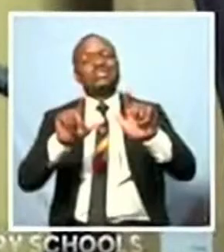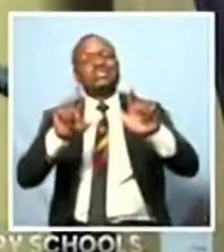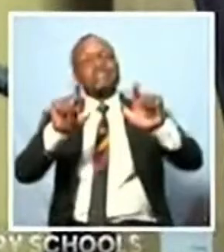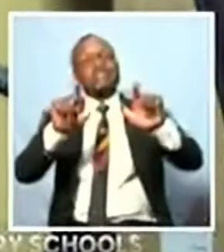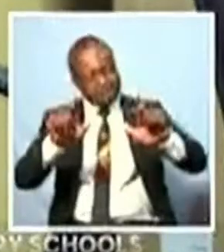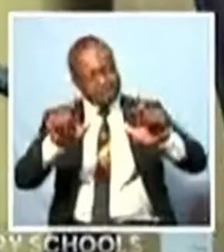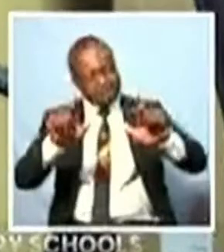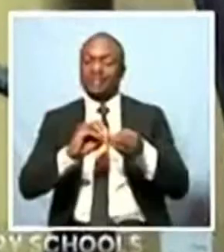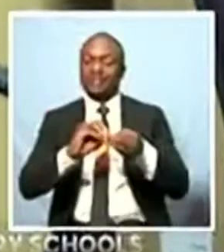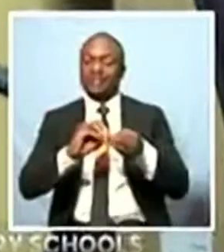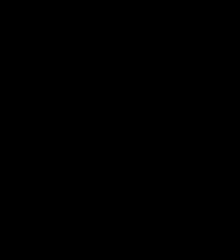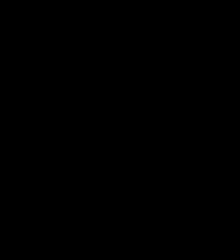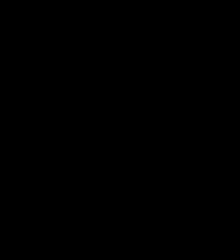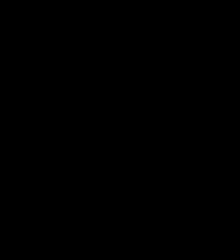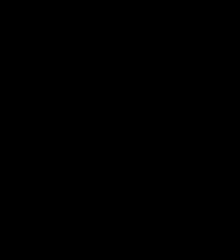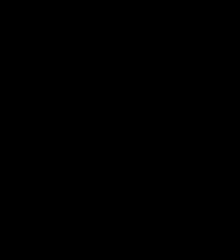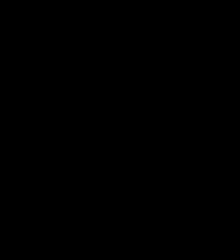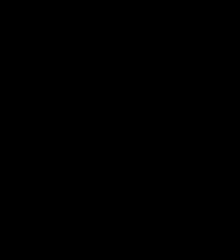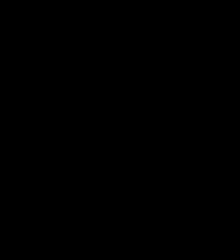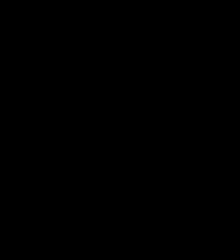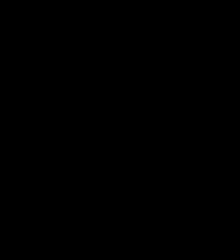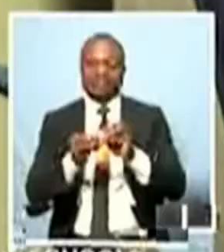the average of all the 15.